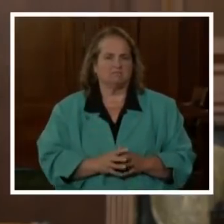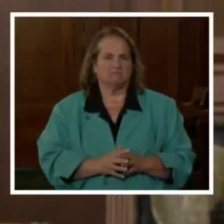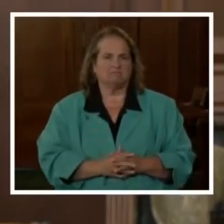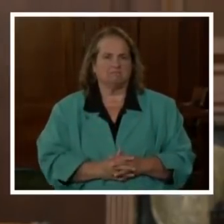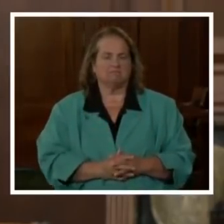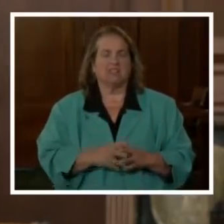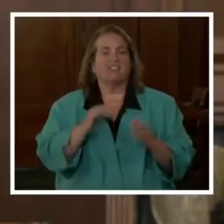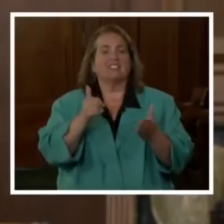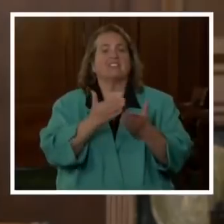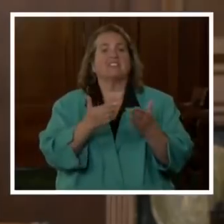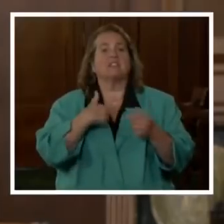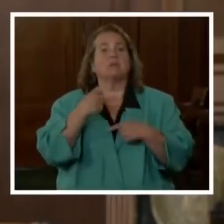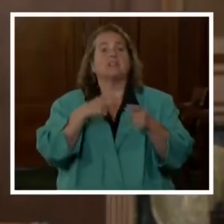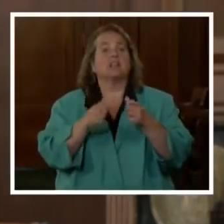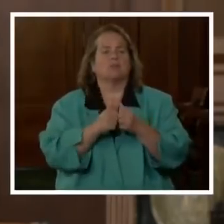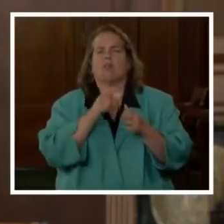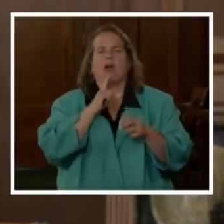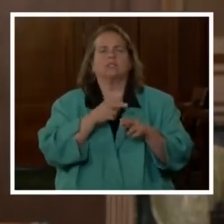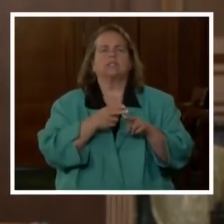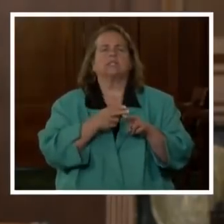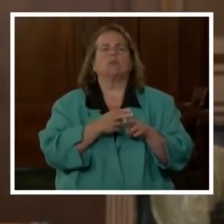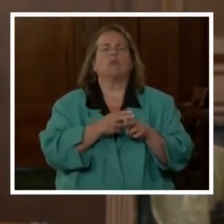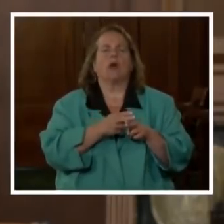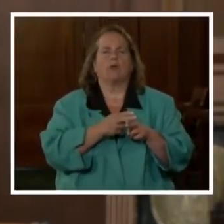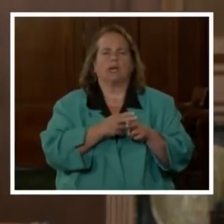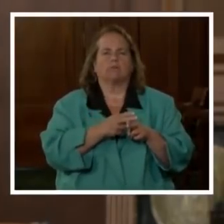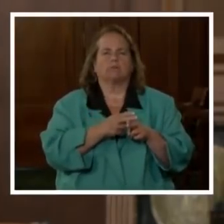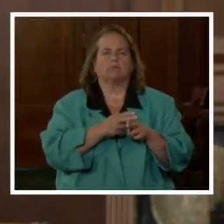These things that I'm dealing with are temporary.